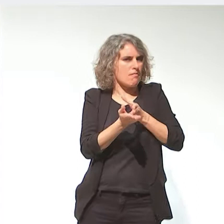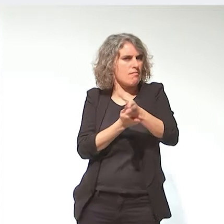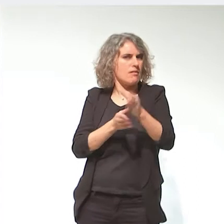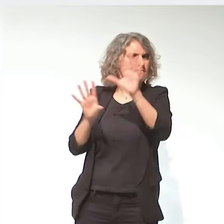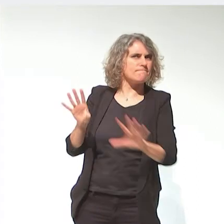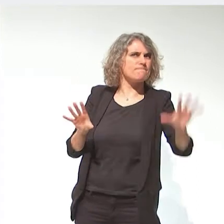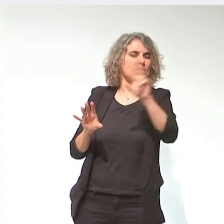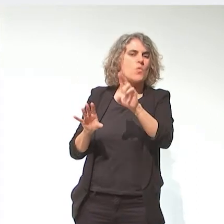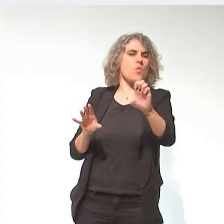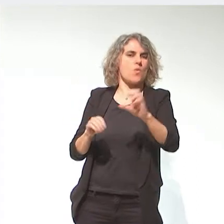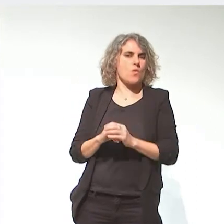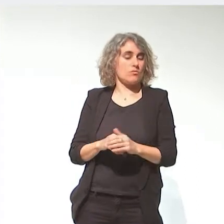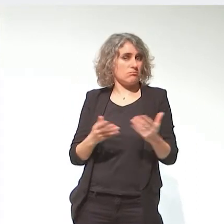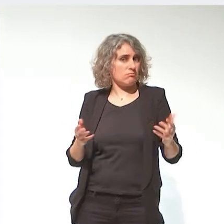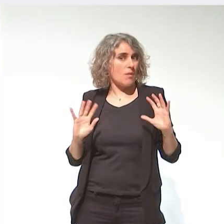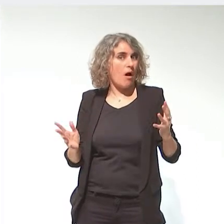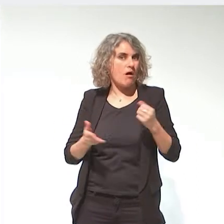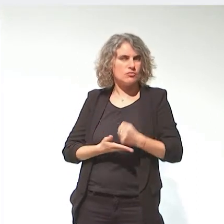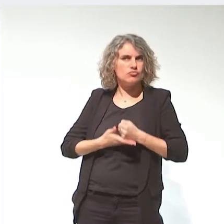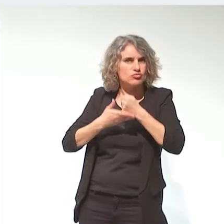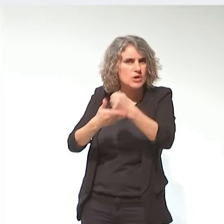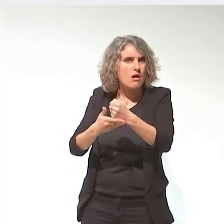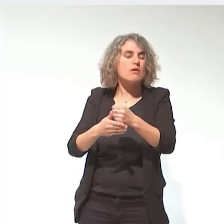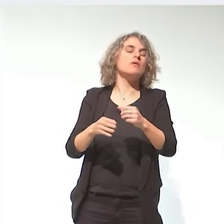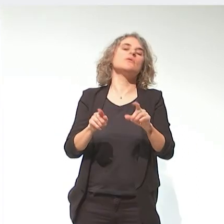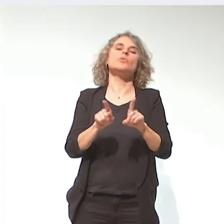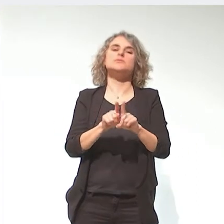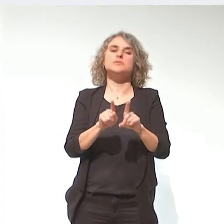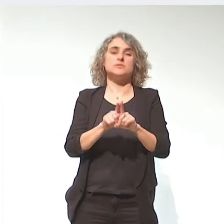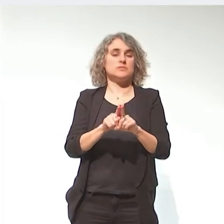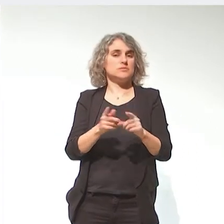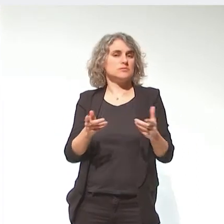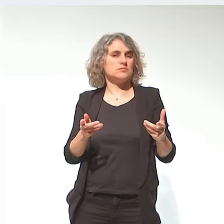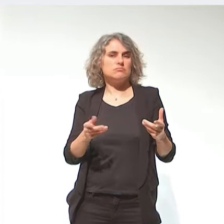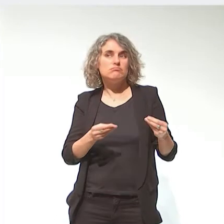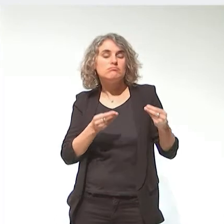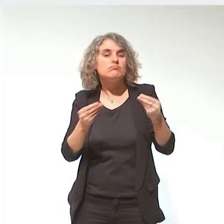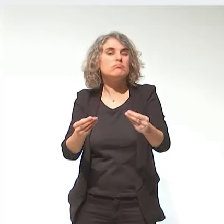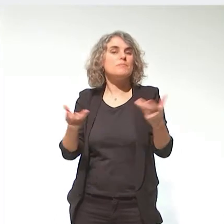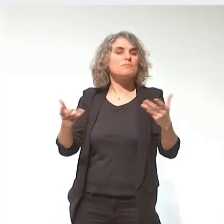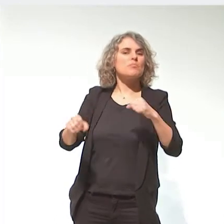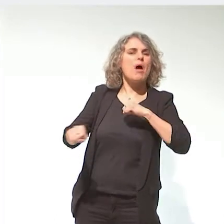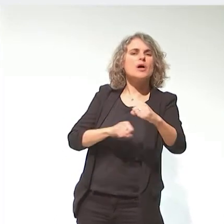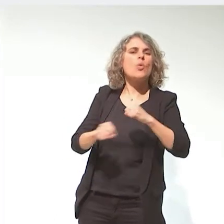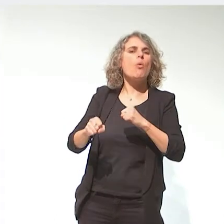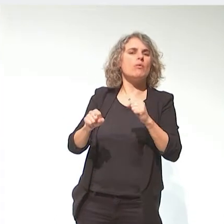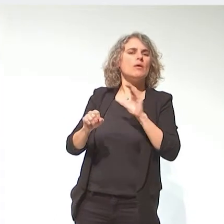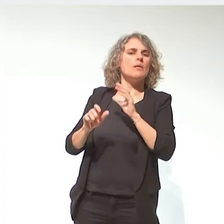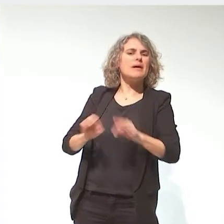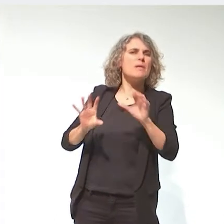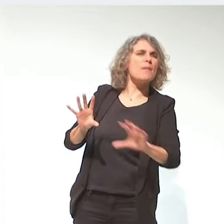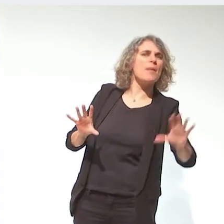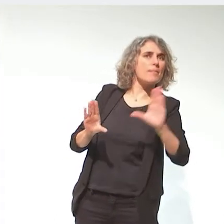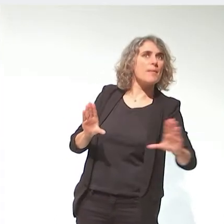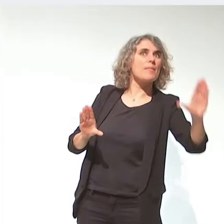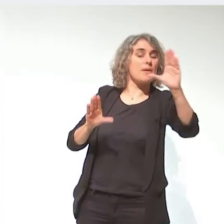action taken by member states. I would like to thank all member states, organizations